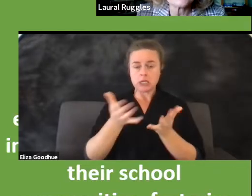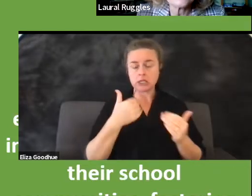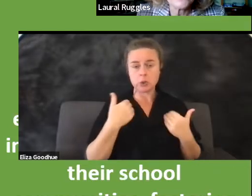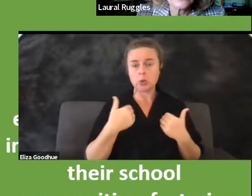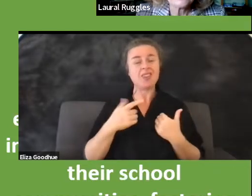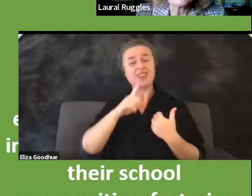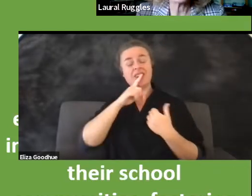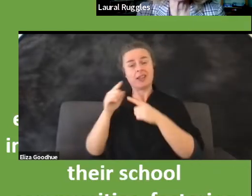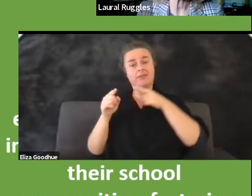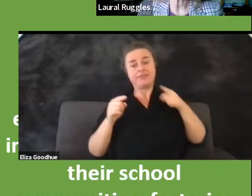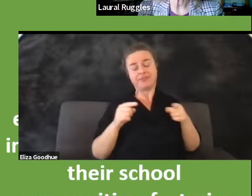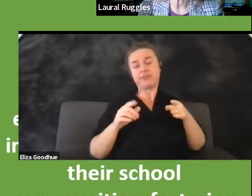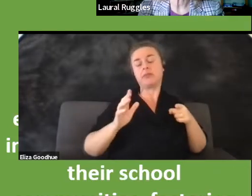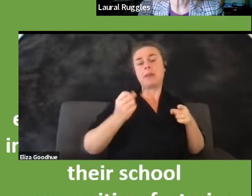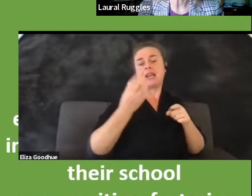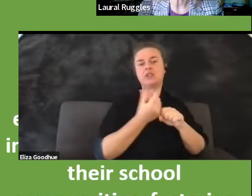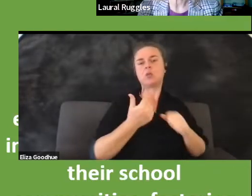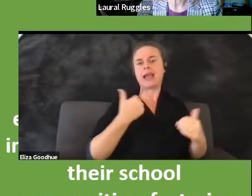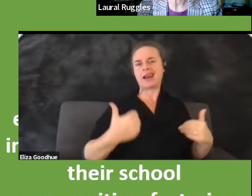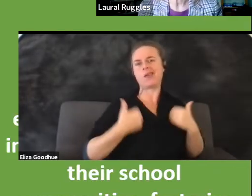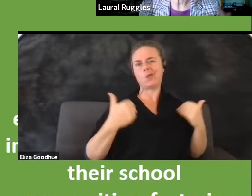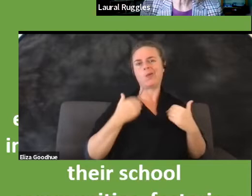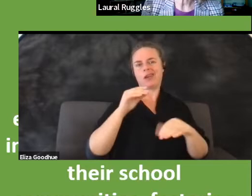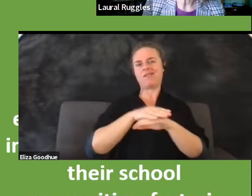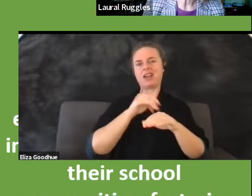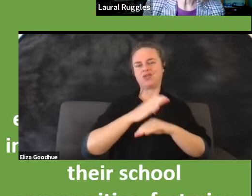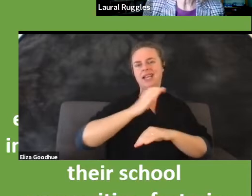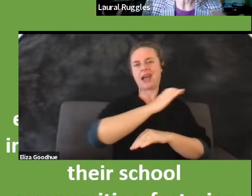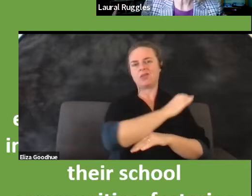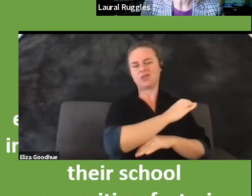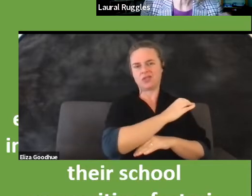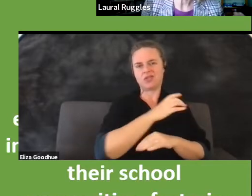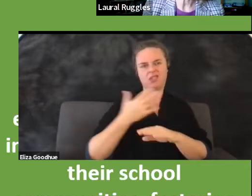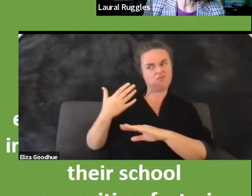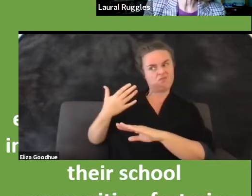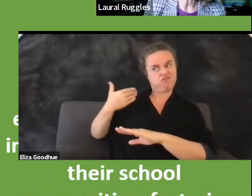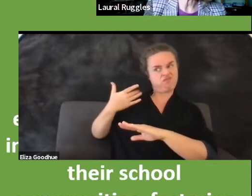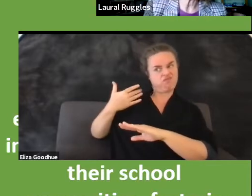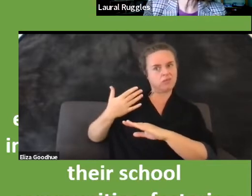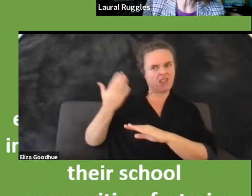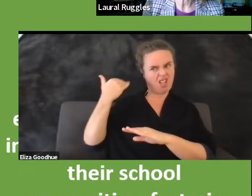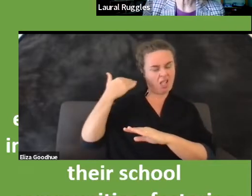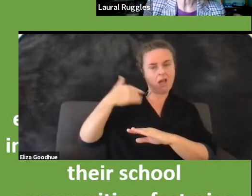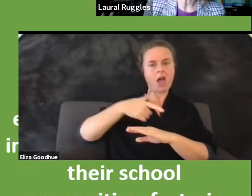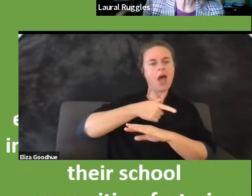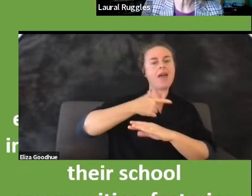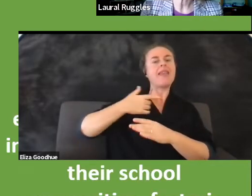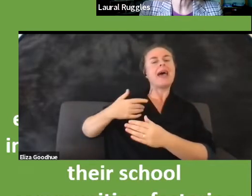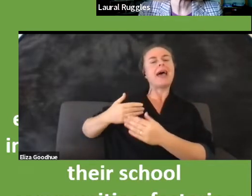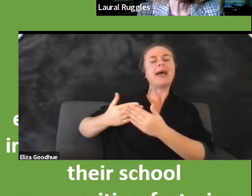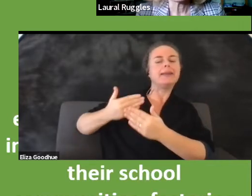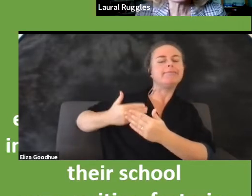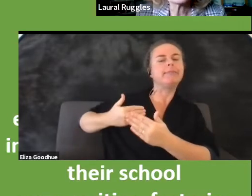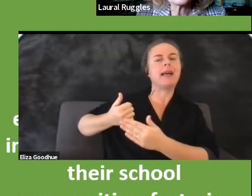very active. And it had sort of over just the last few years had become less active. And, that happens sometimes